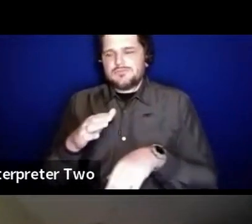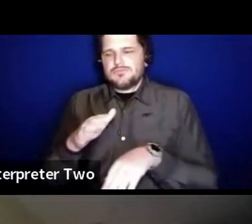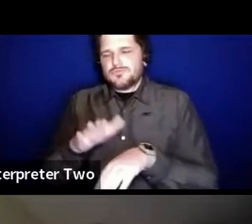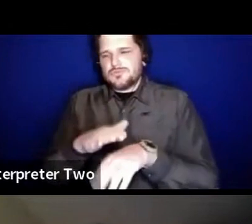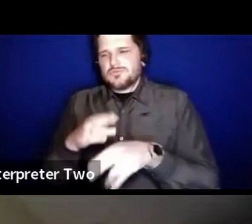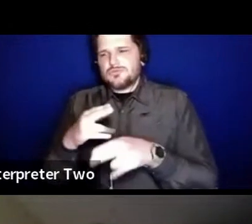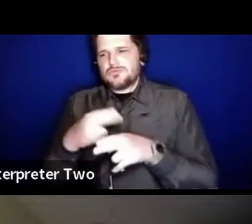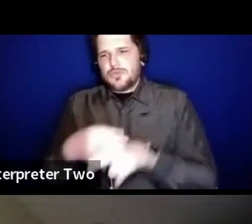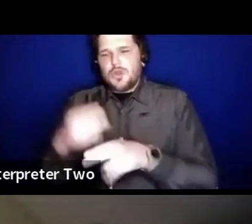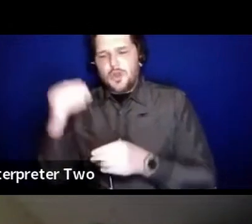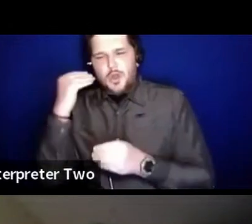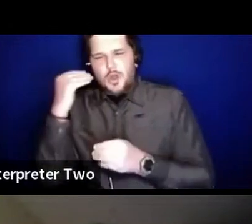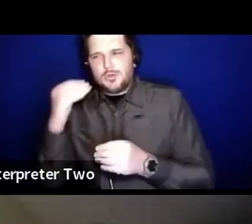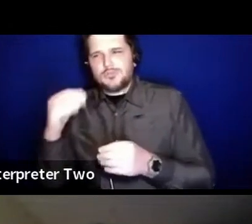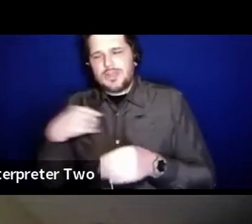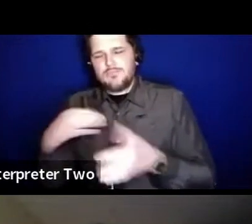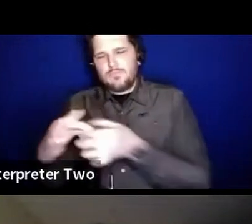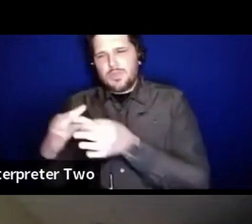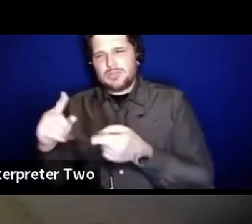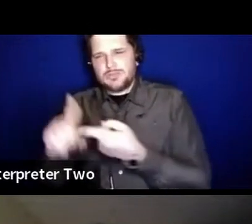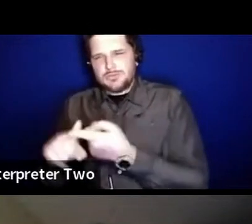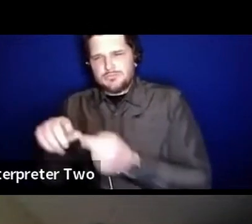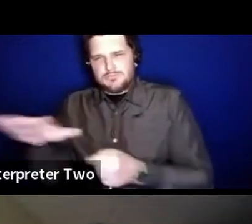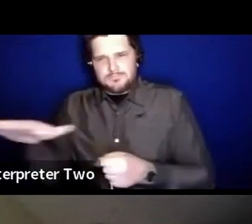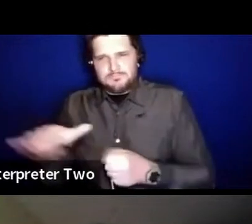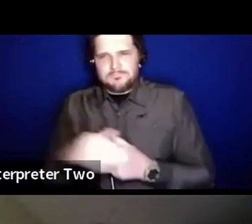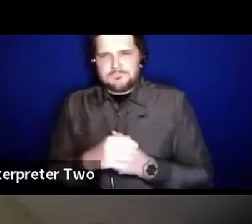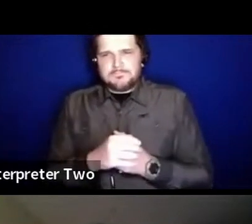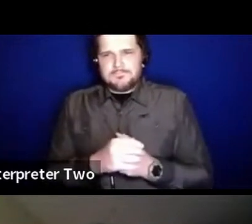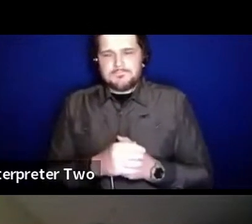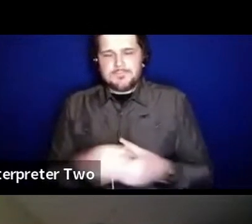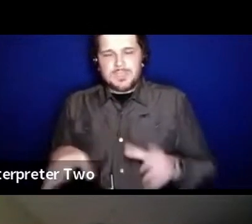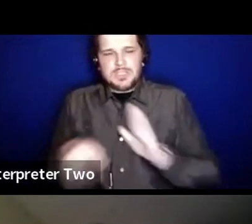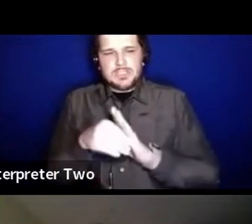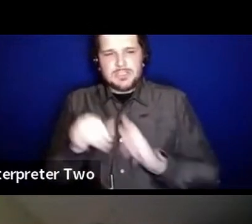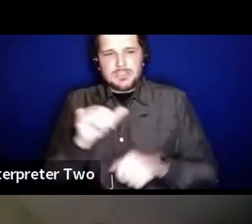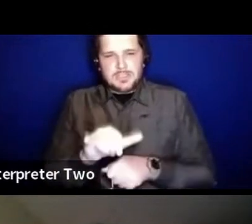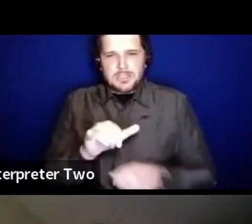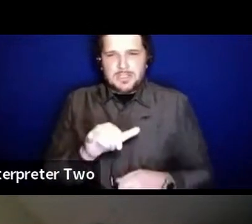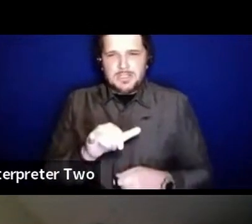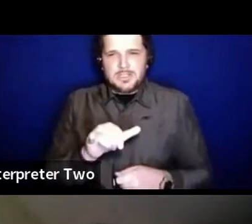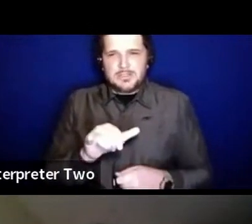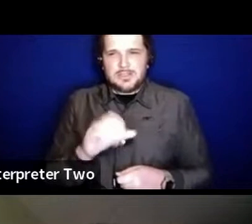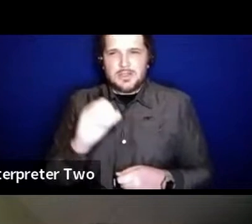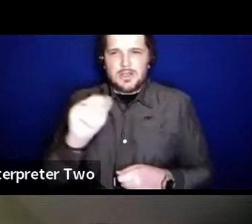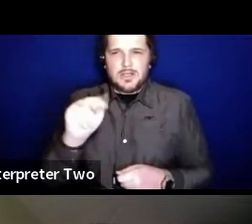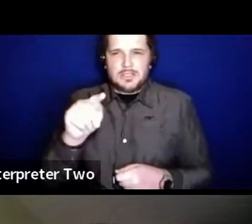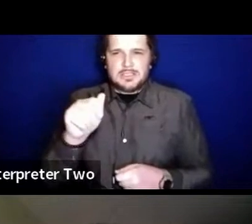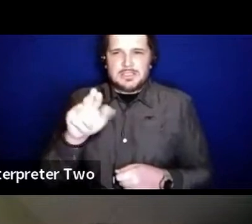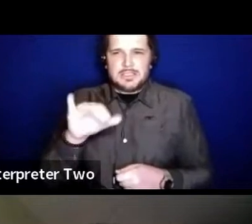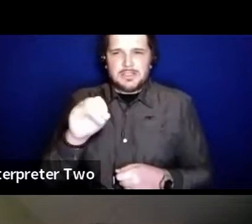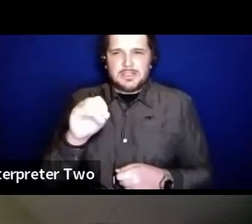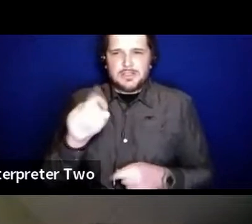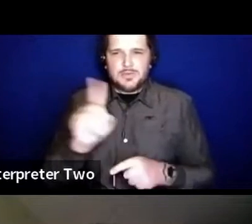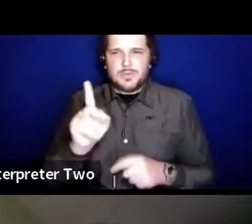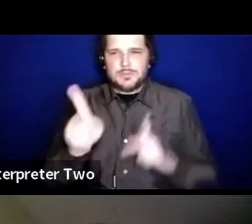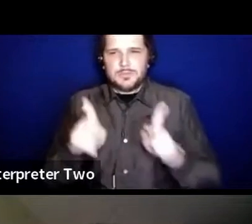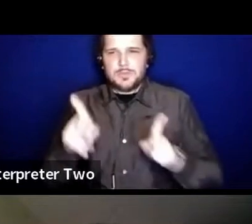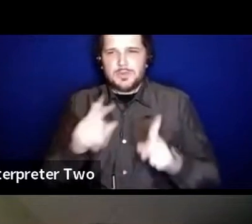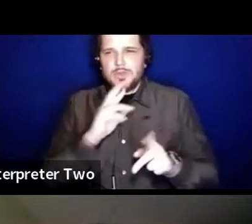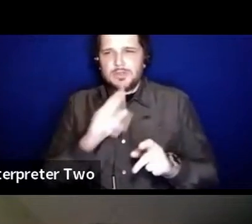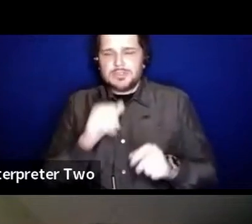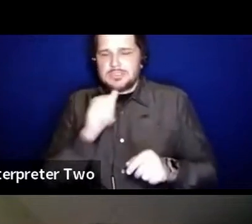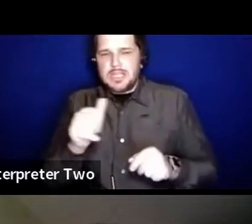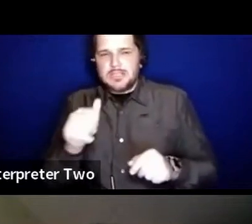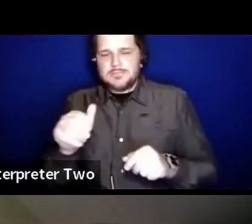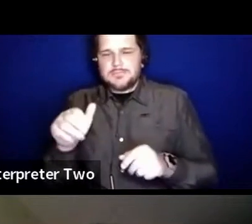too. And then in addition to that, Ontario, for folks that are not based